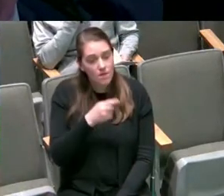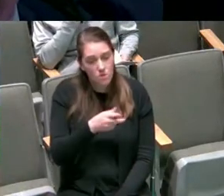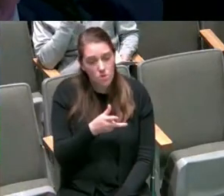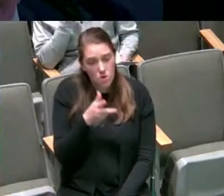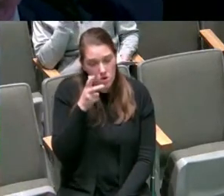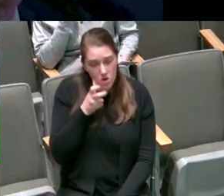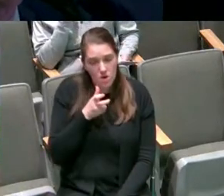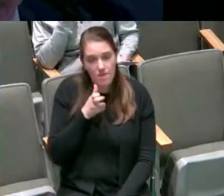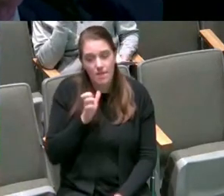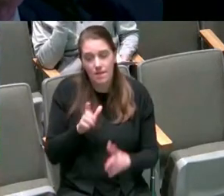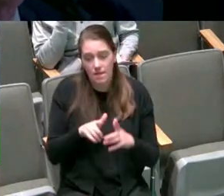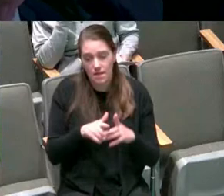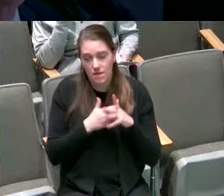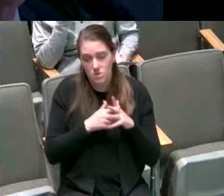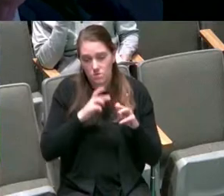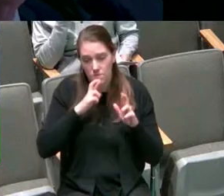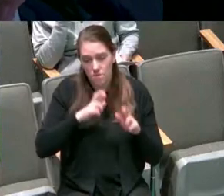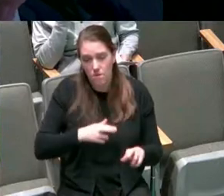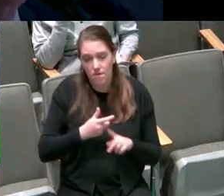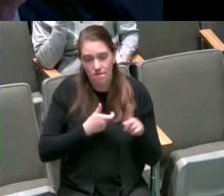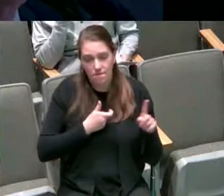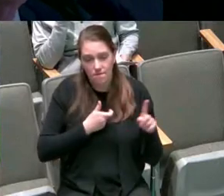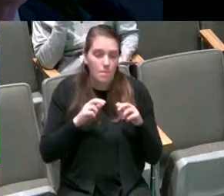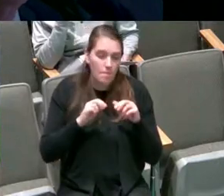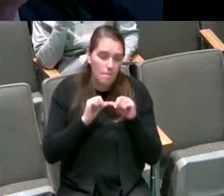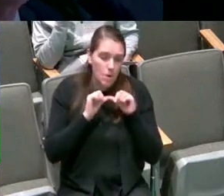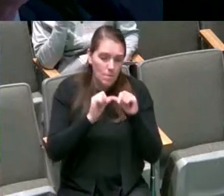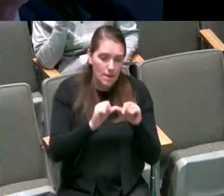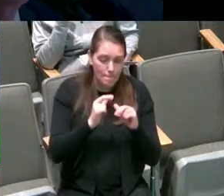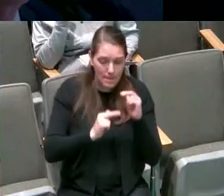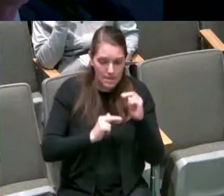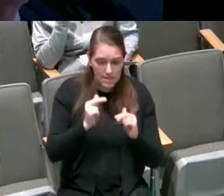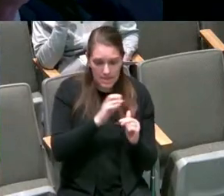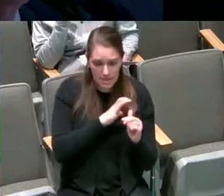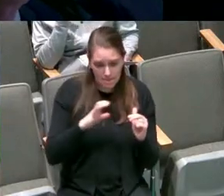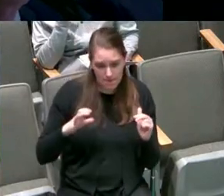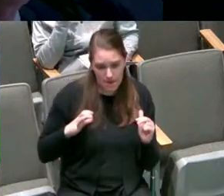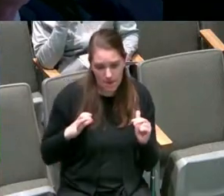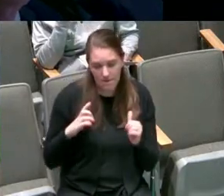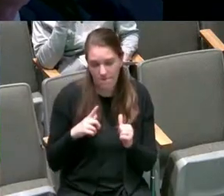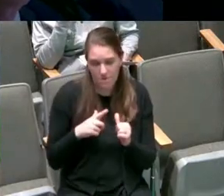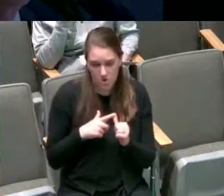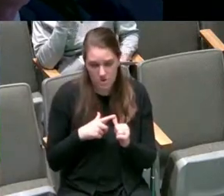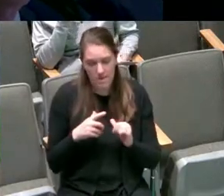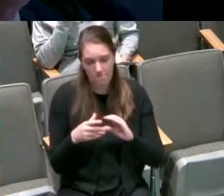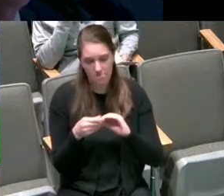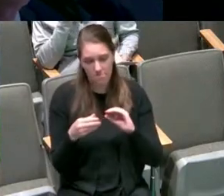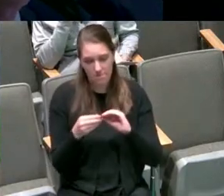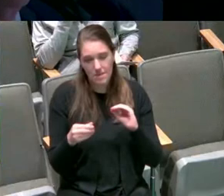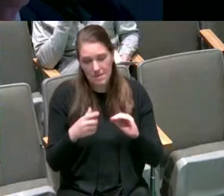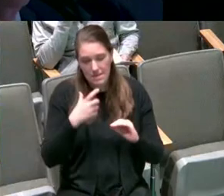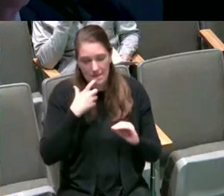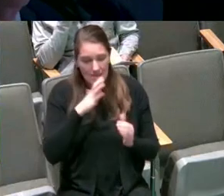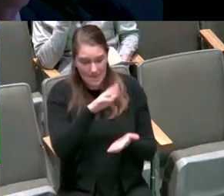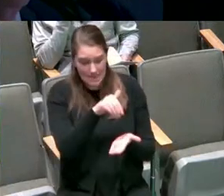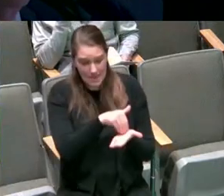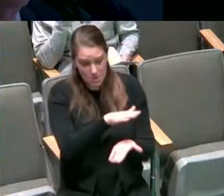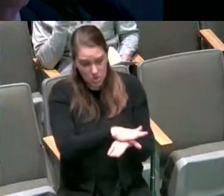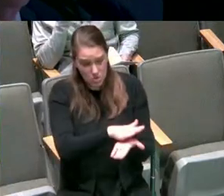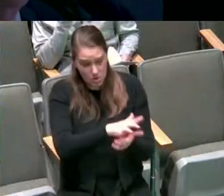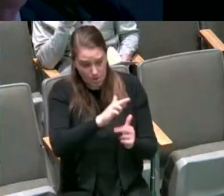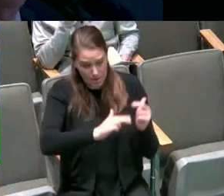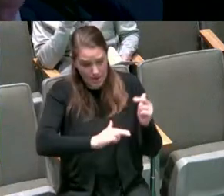uh the initial report from the permanent building committee um first that really does deem the center school